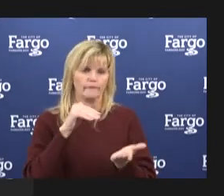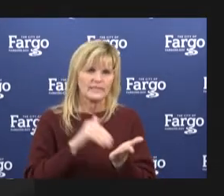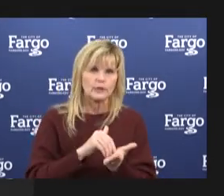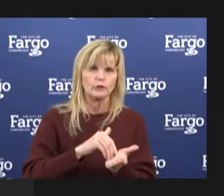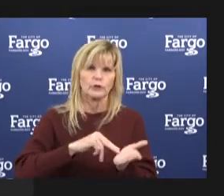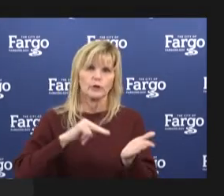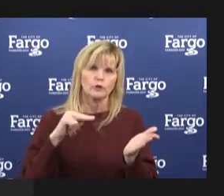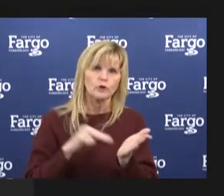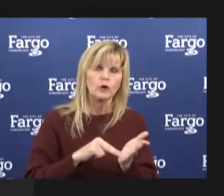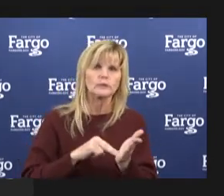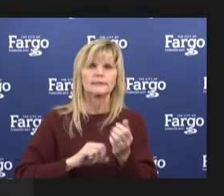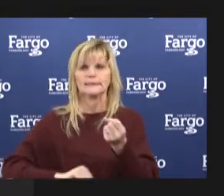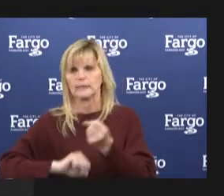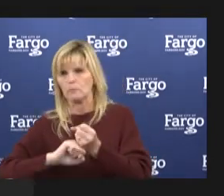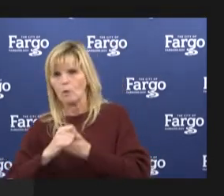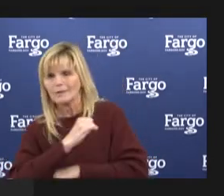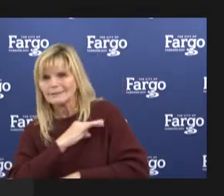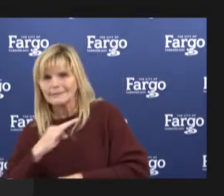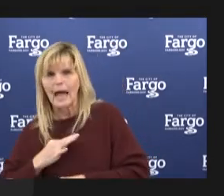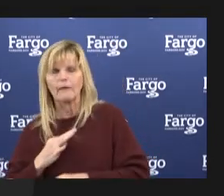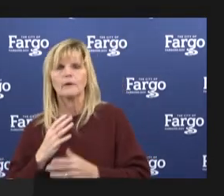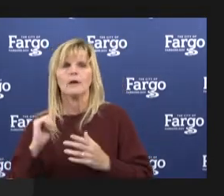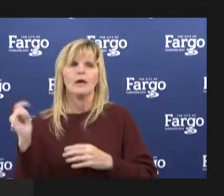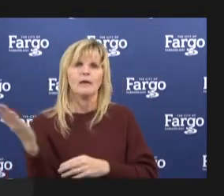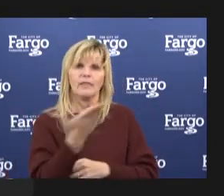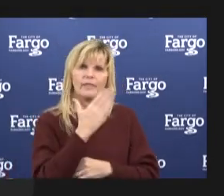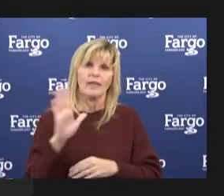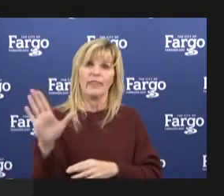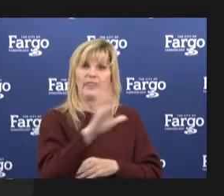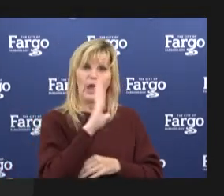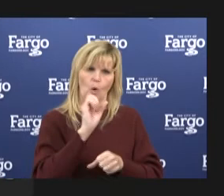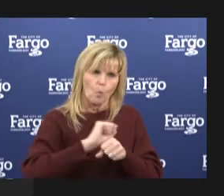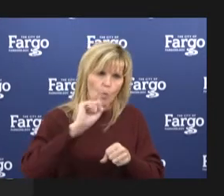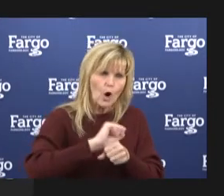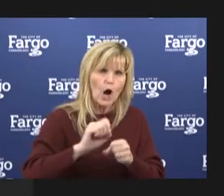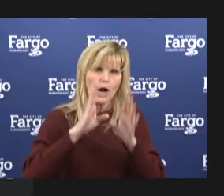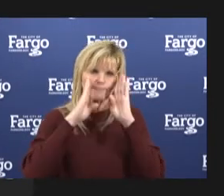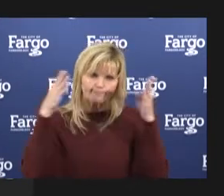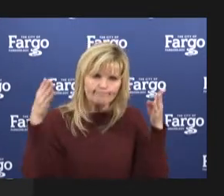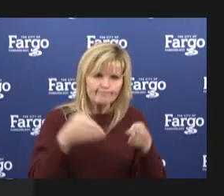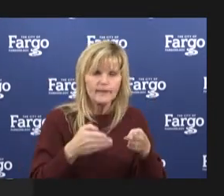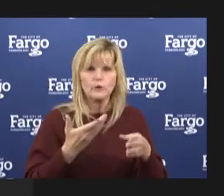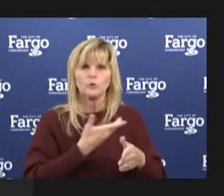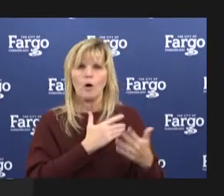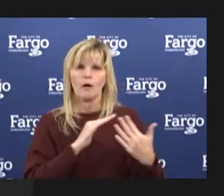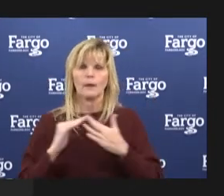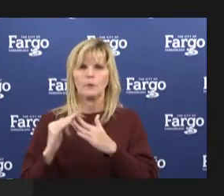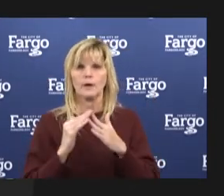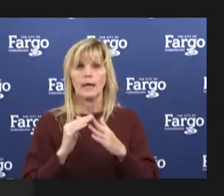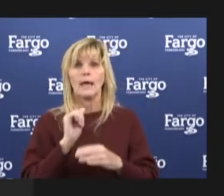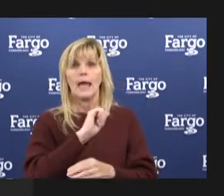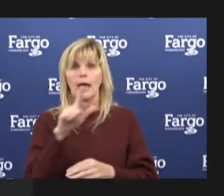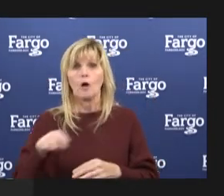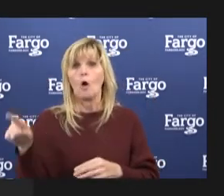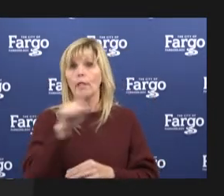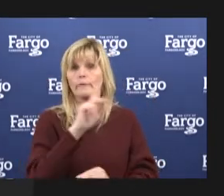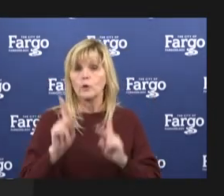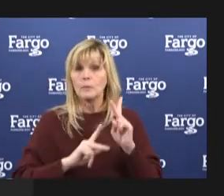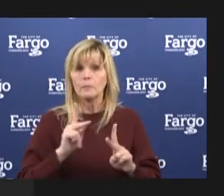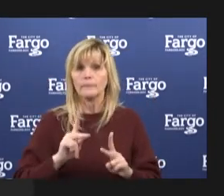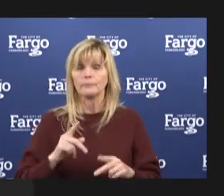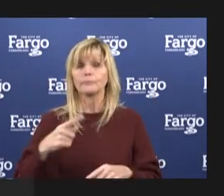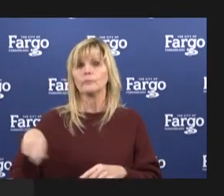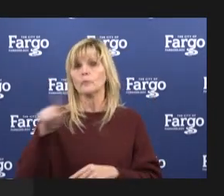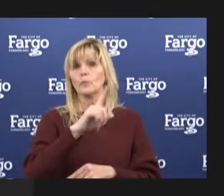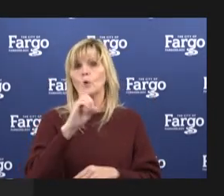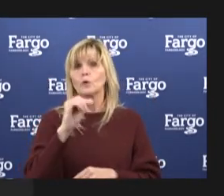nursing, other support staff for their commitment and dedication to our patients and our communities, and all of you as well for all you do